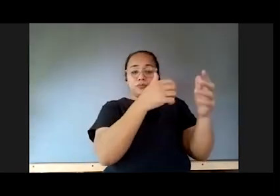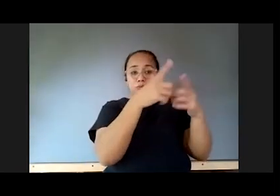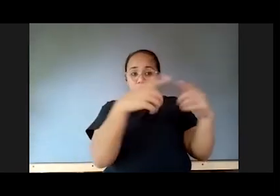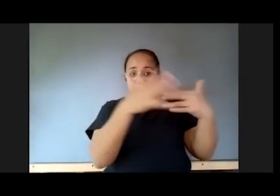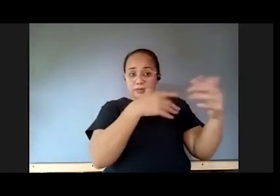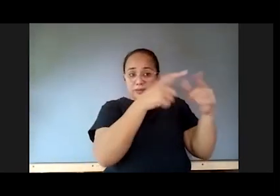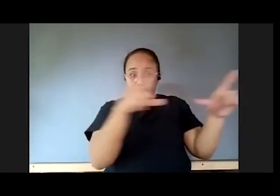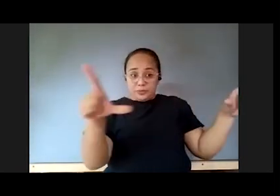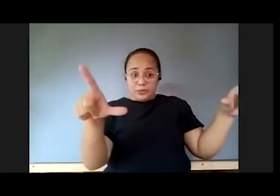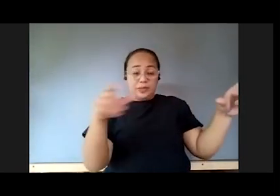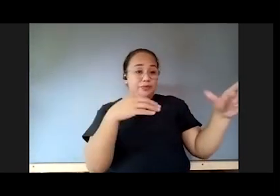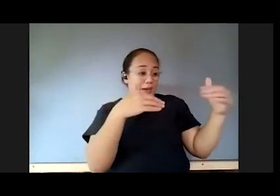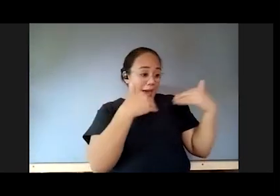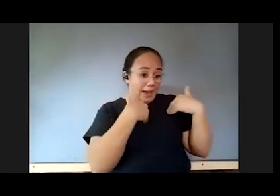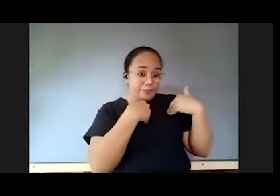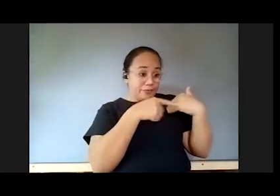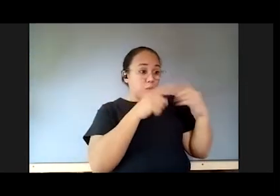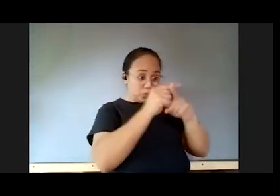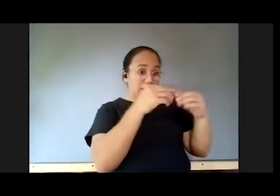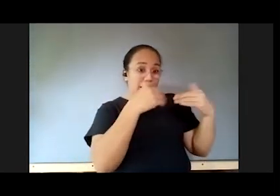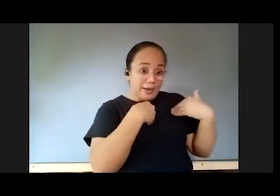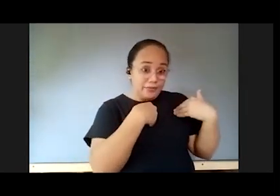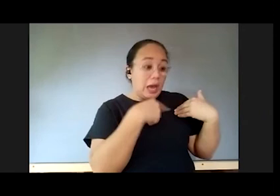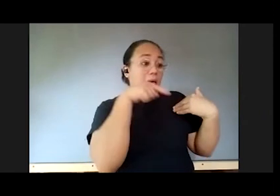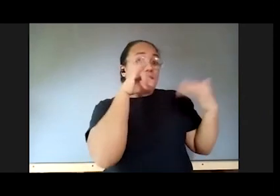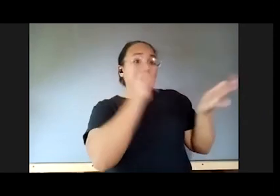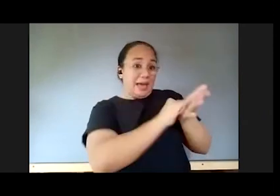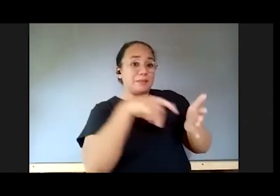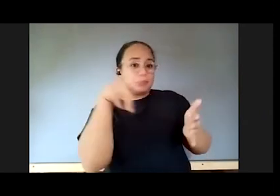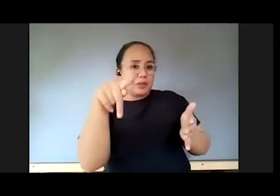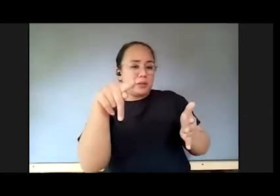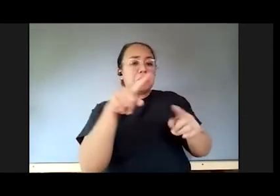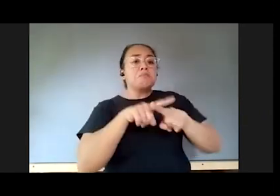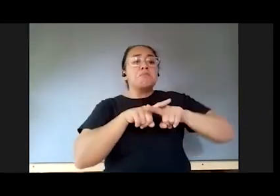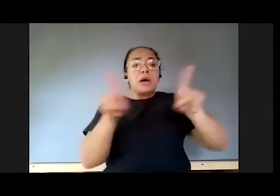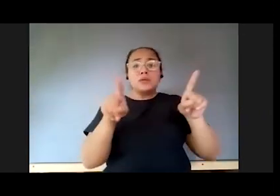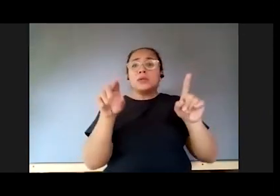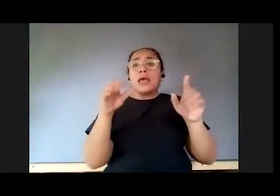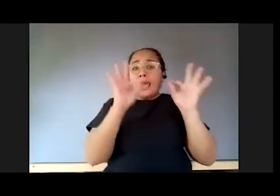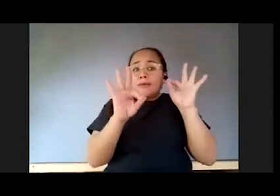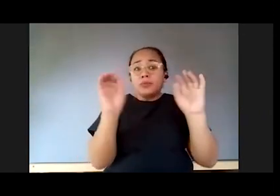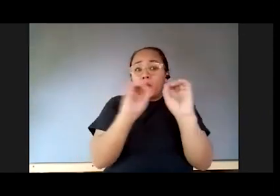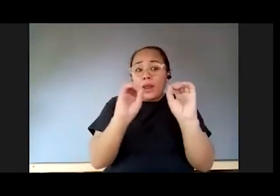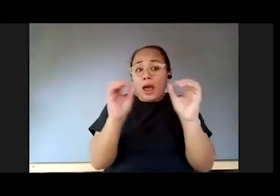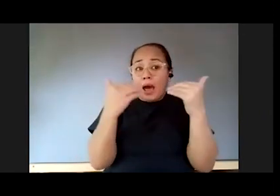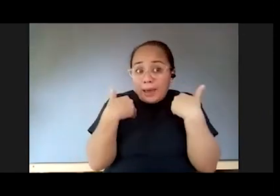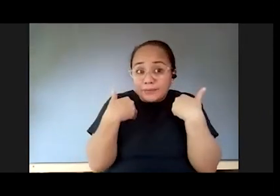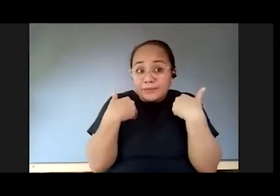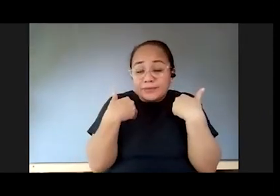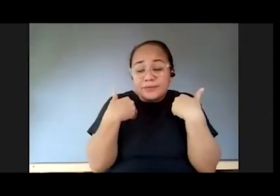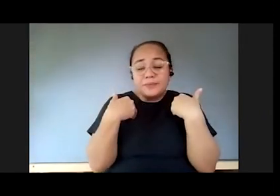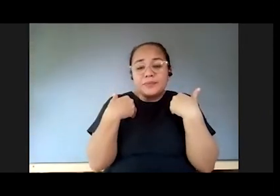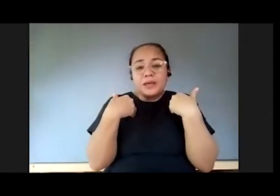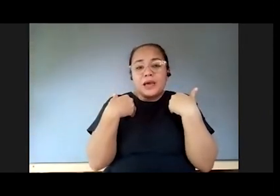be a predicate. But if you don't have the verb have, then you're going to have to analyze